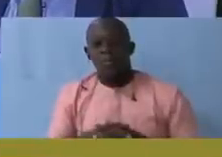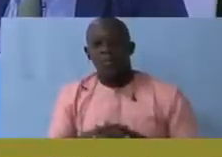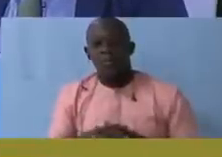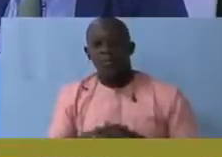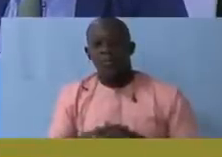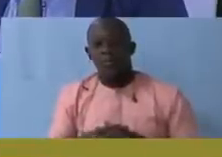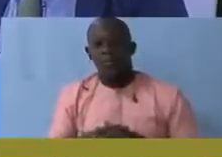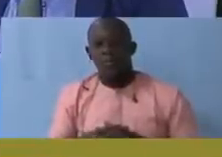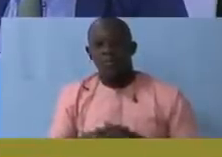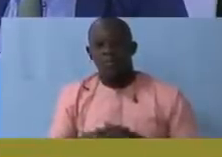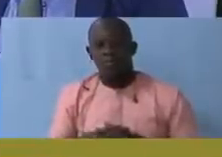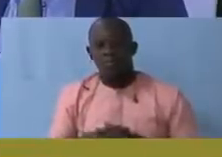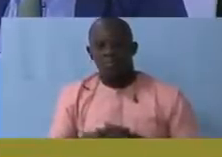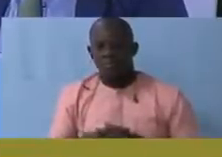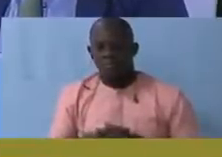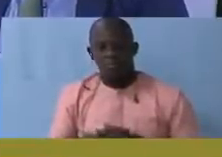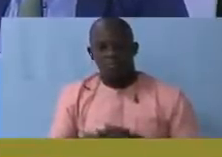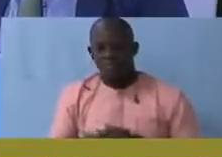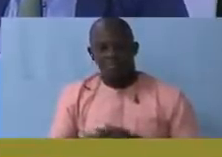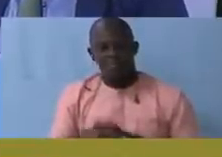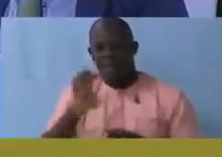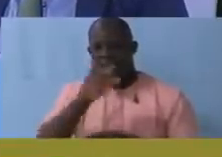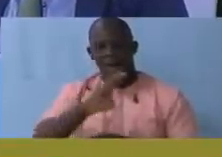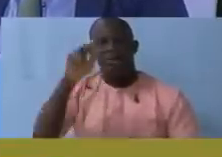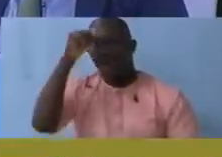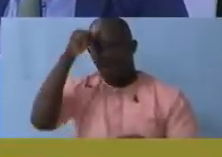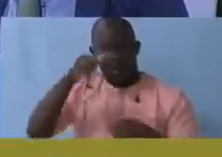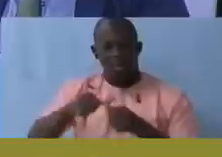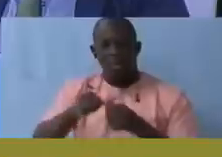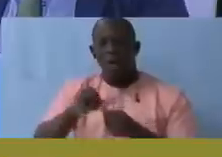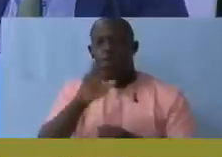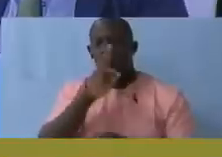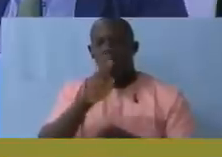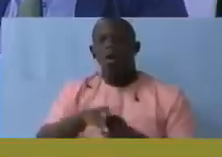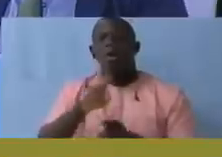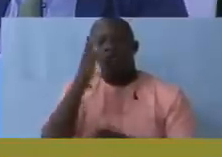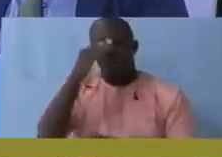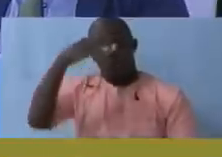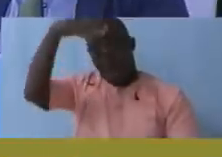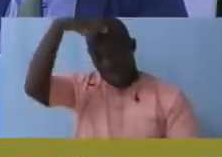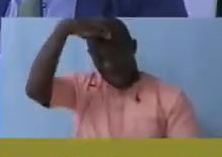I can't remember that name really. But I know the head of the lab.